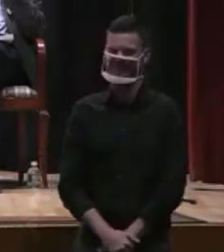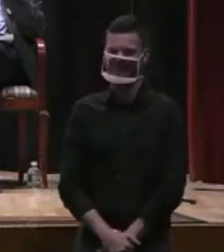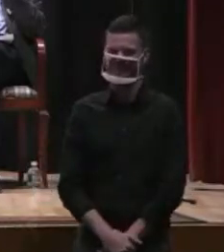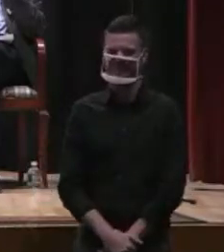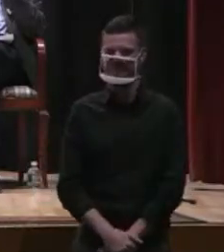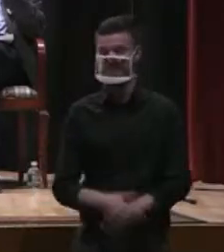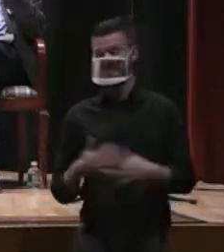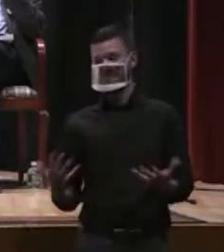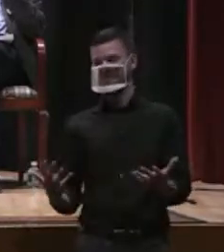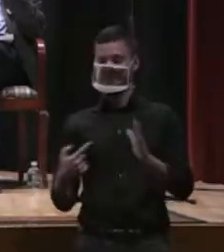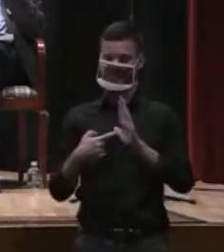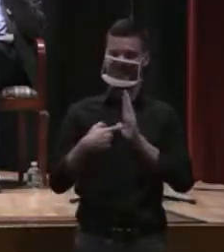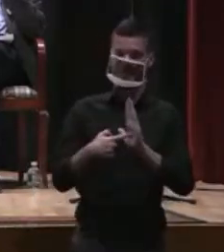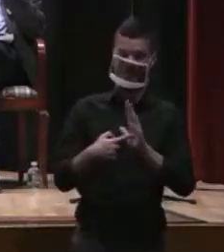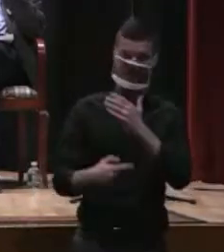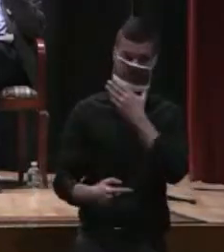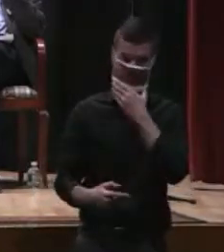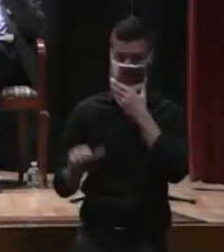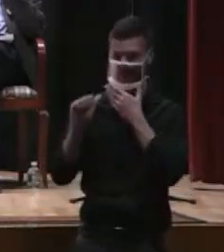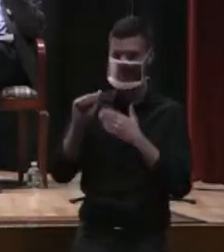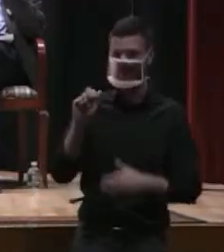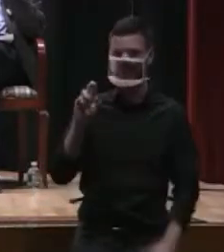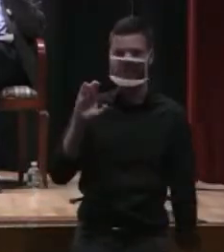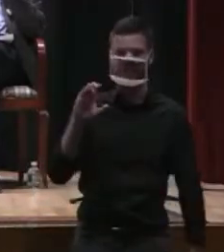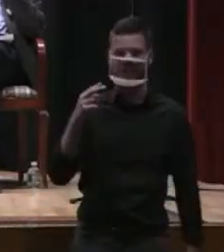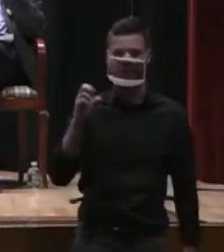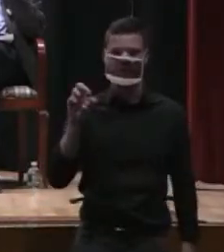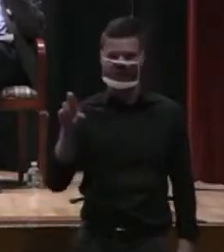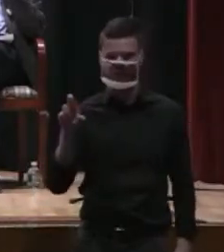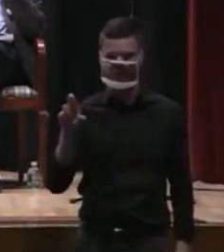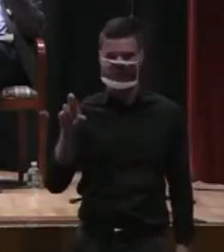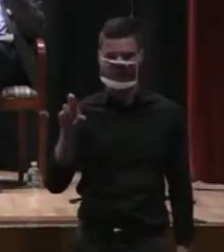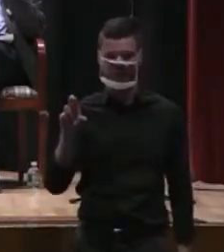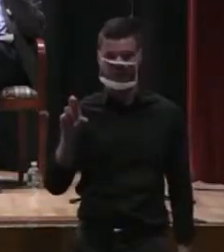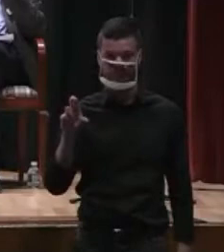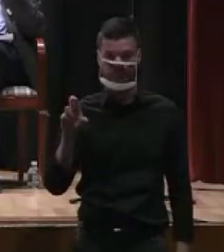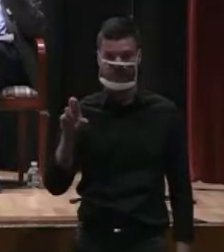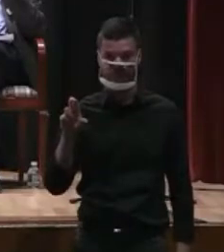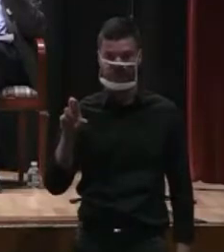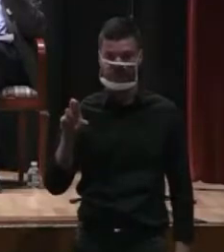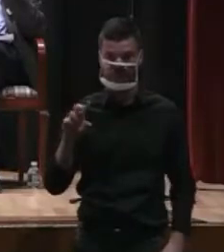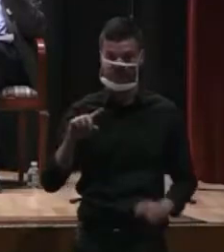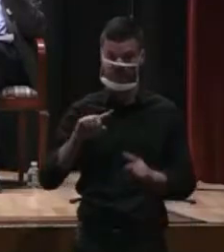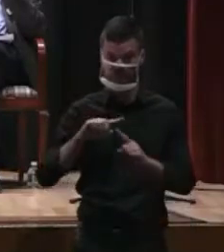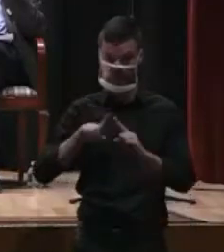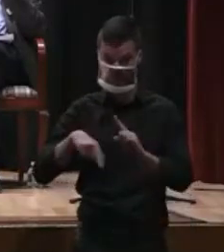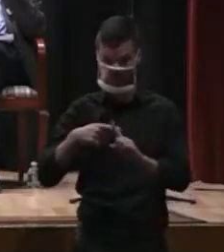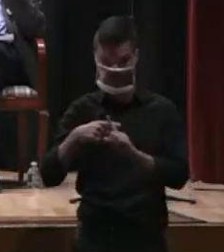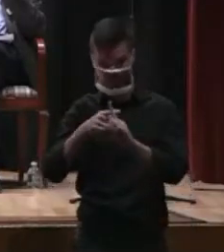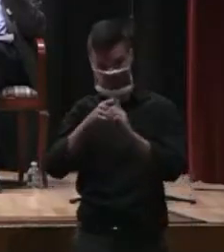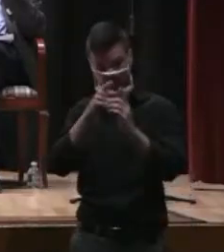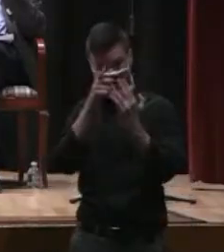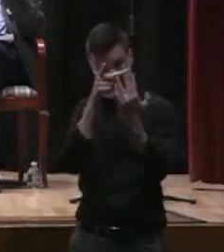Take for an example, the archer. There are several steps to take to effectively hit your